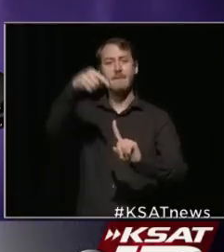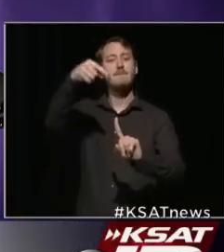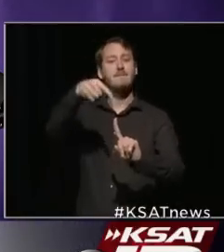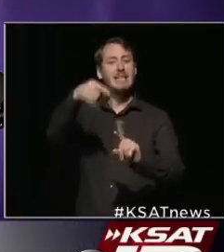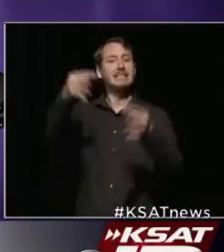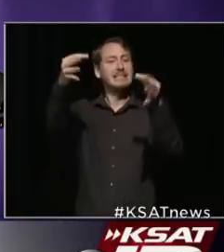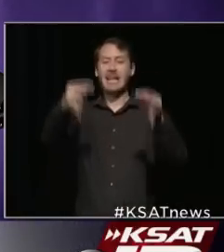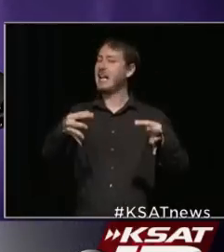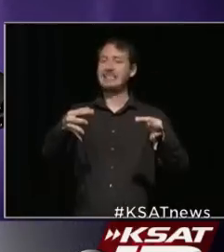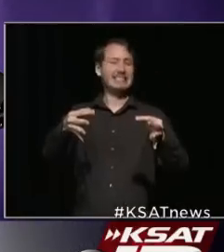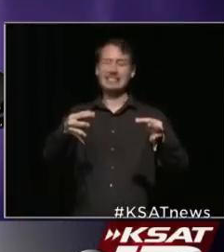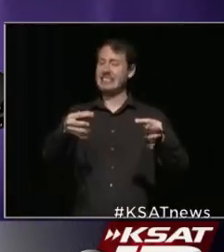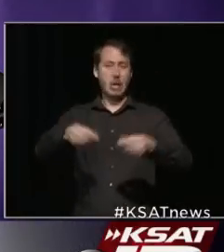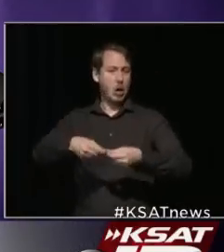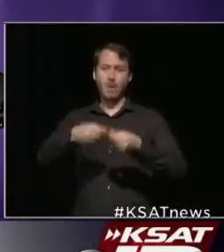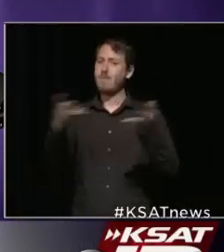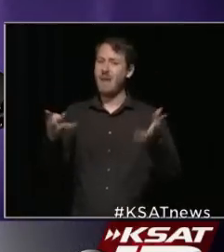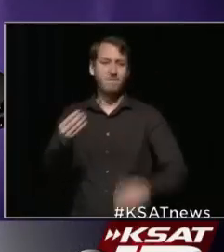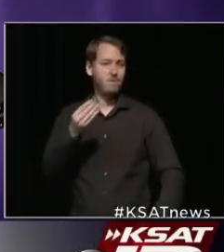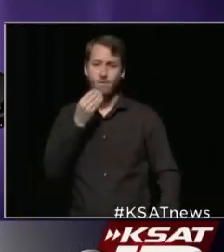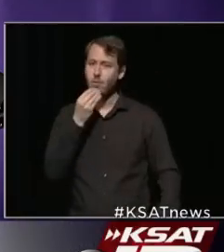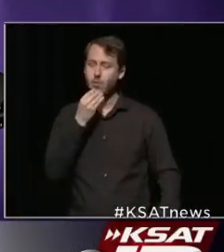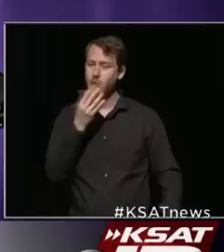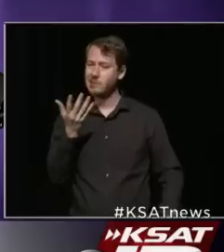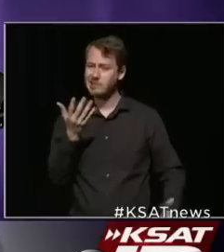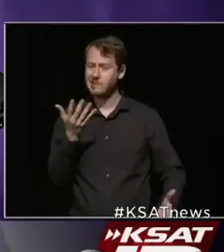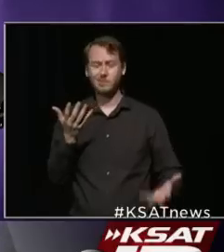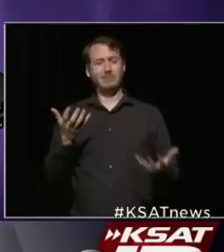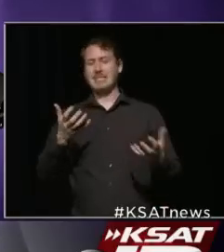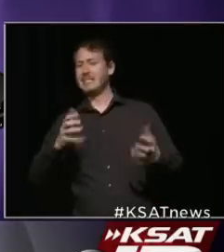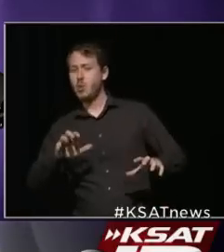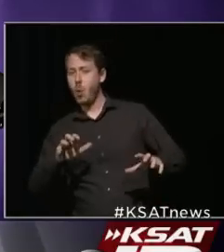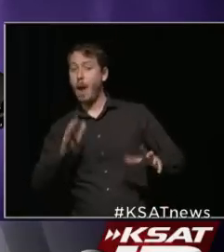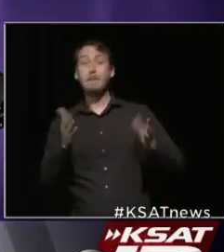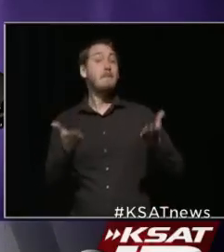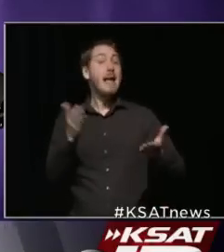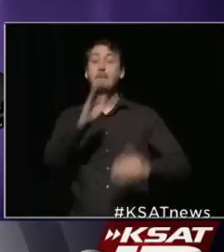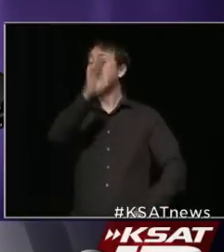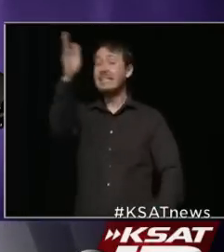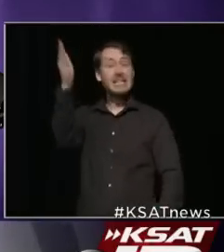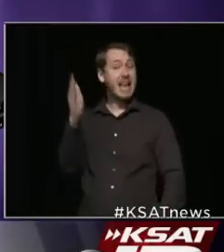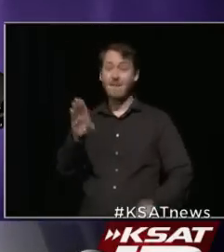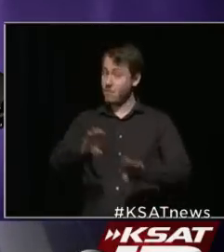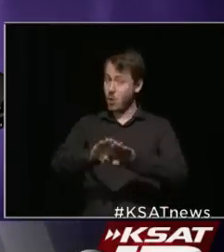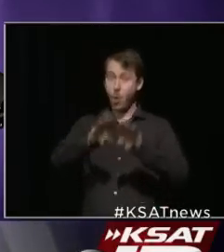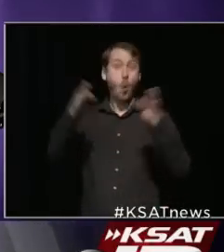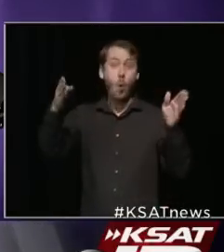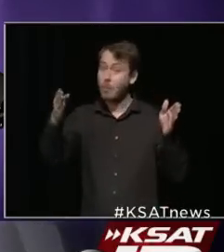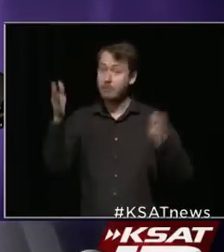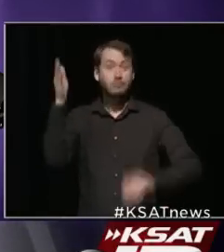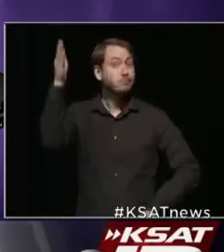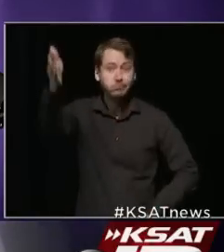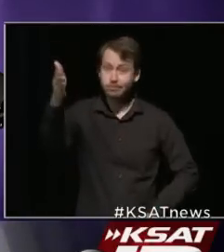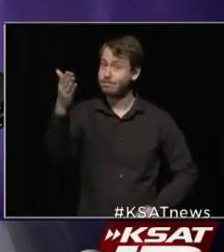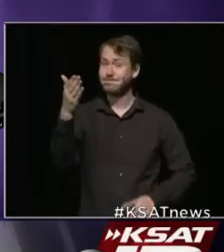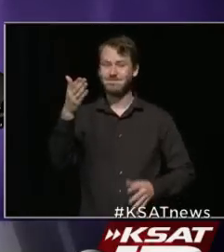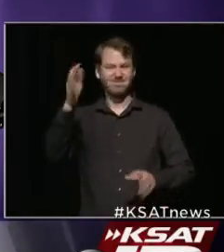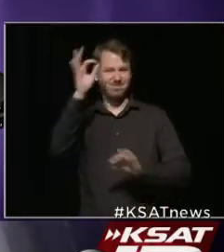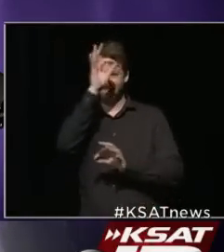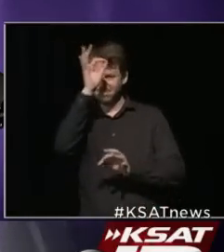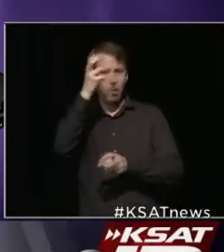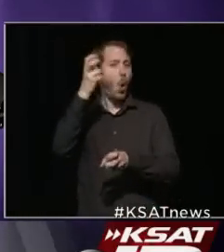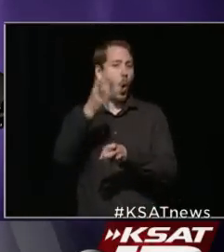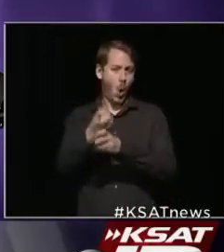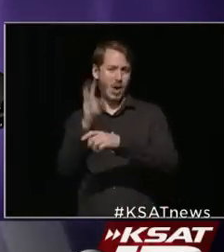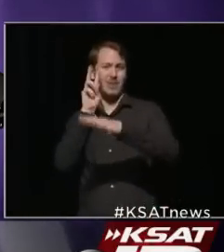to serve food, or maybe they'll never open. I don't know. So what would it be presenting